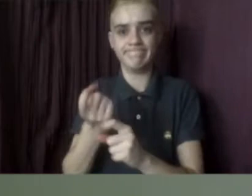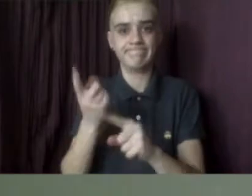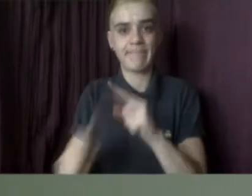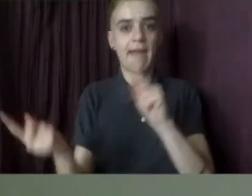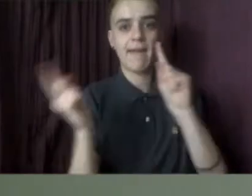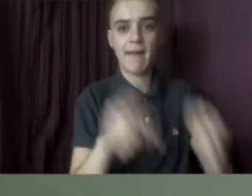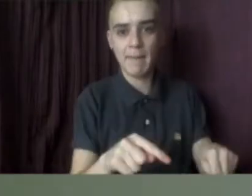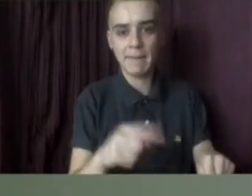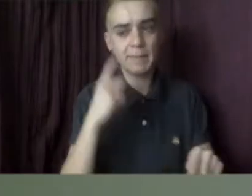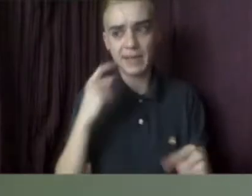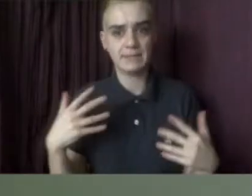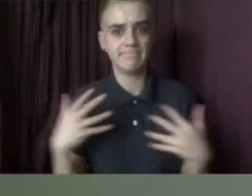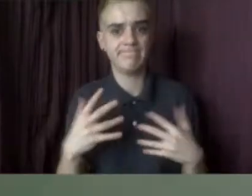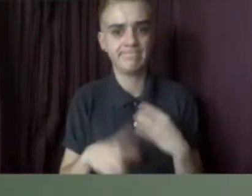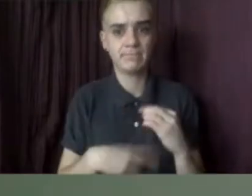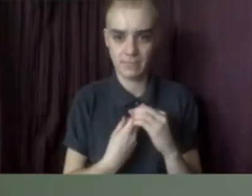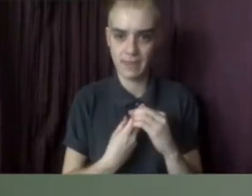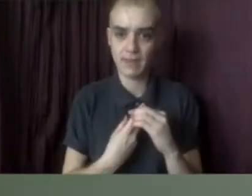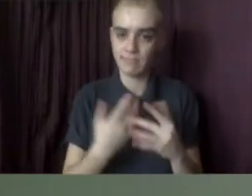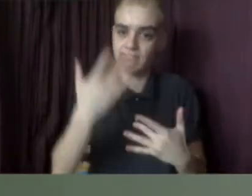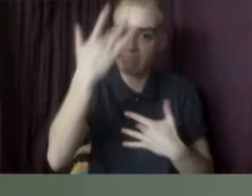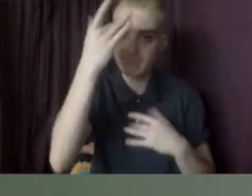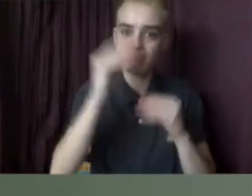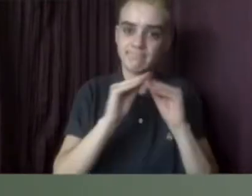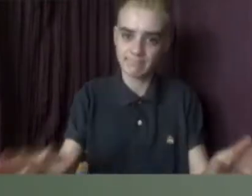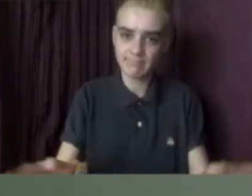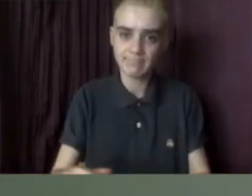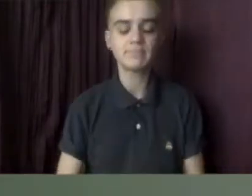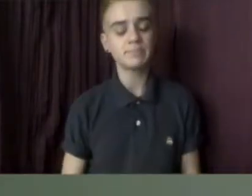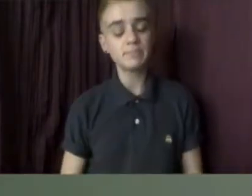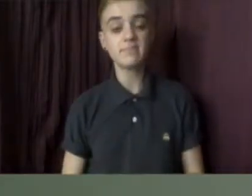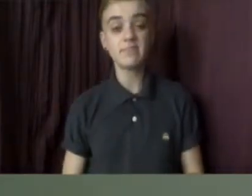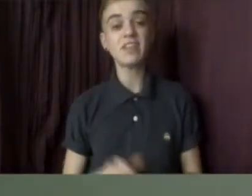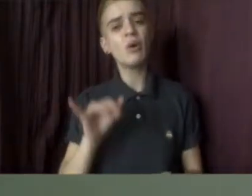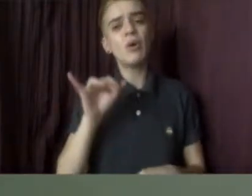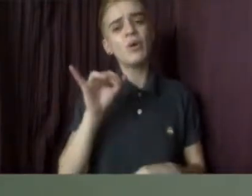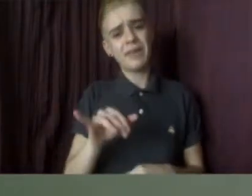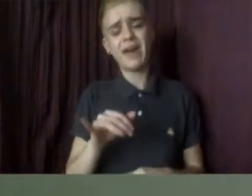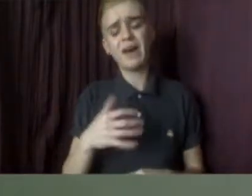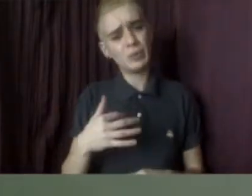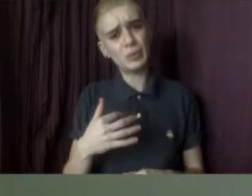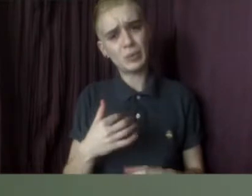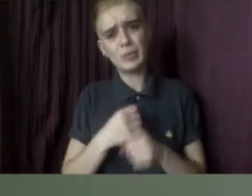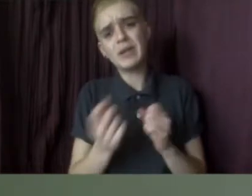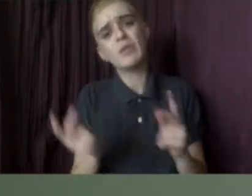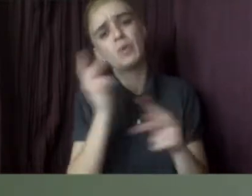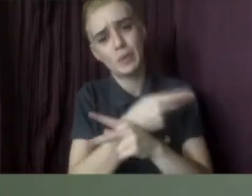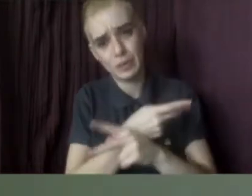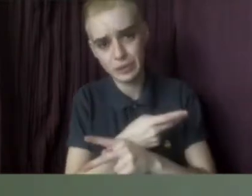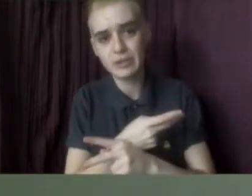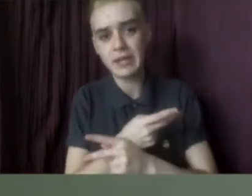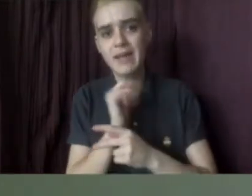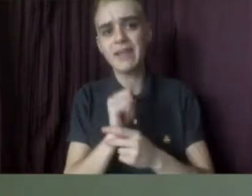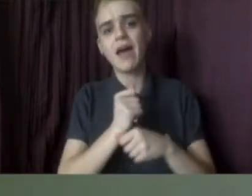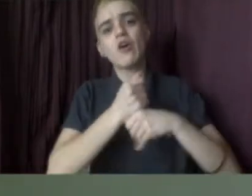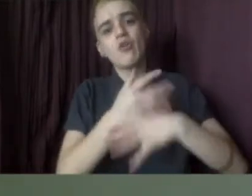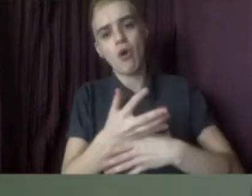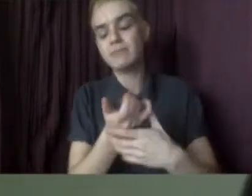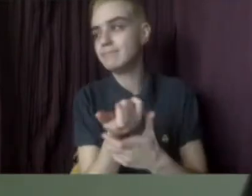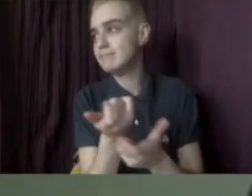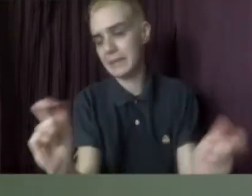think people often miss is that in November, the election that is most contested now here in